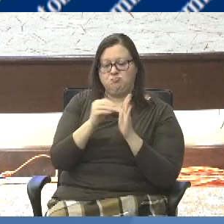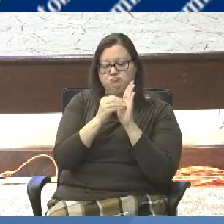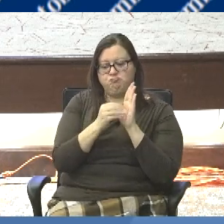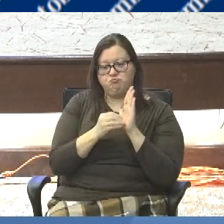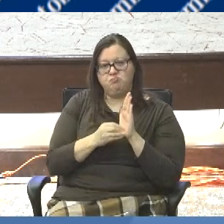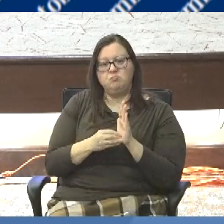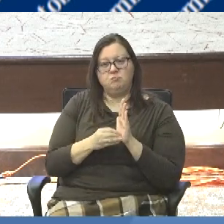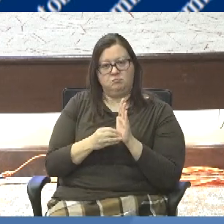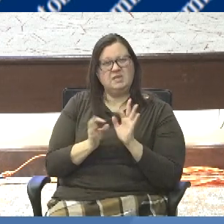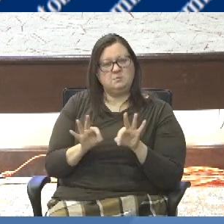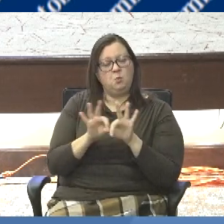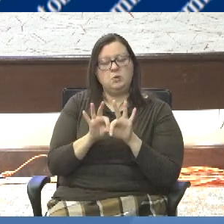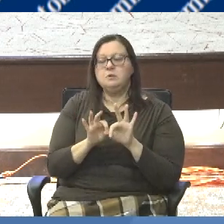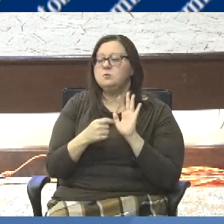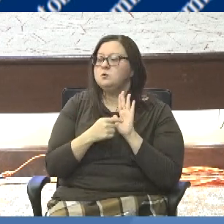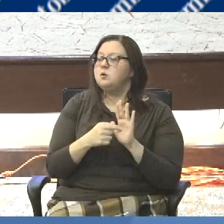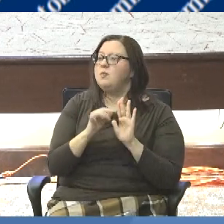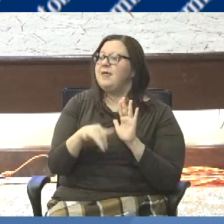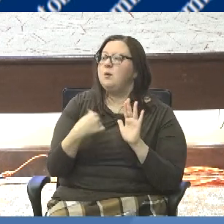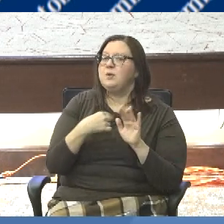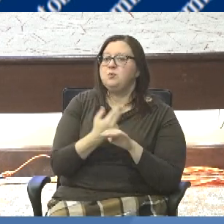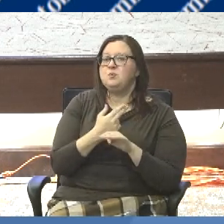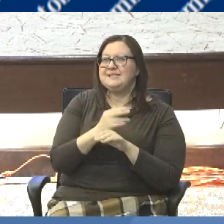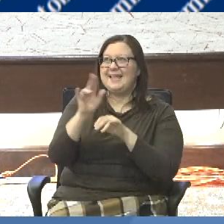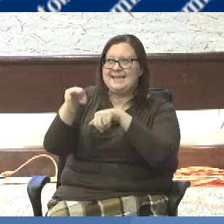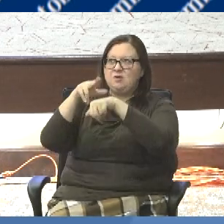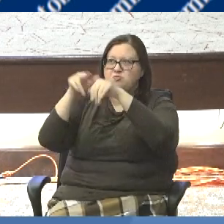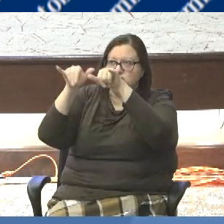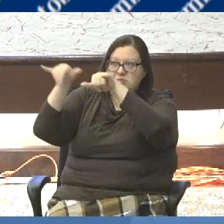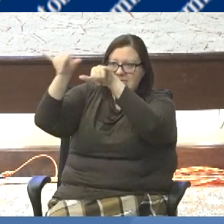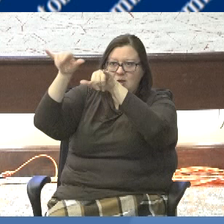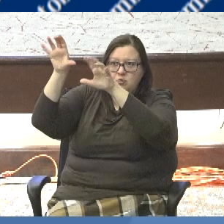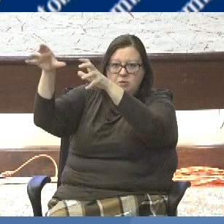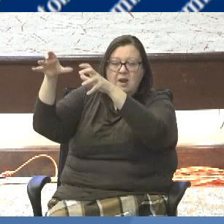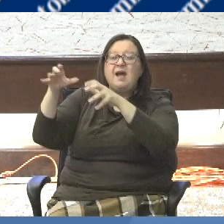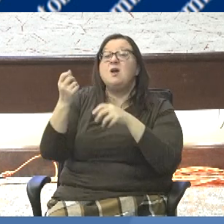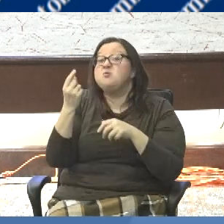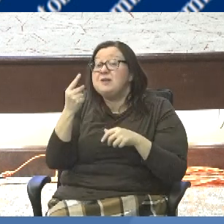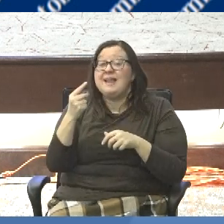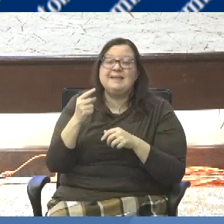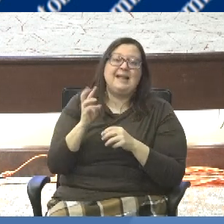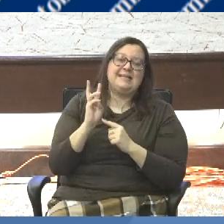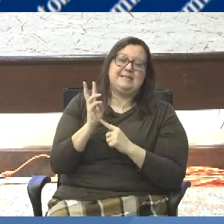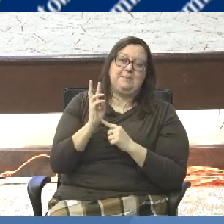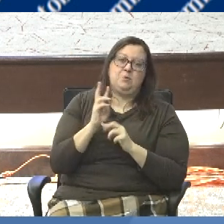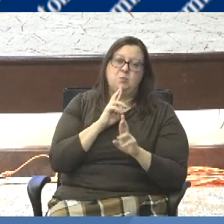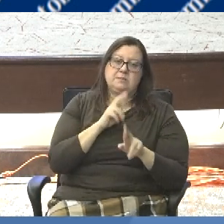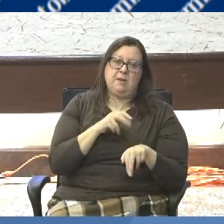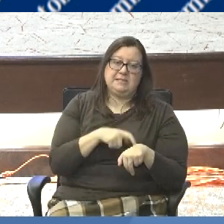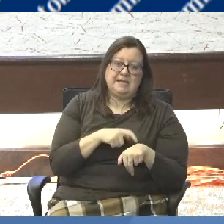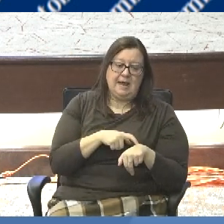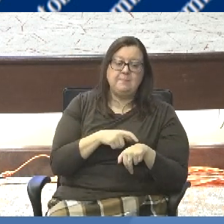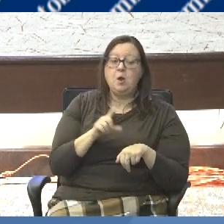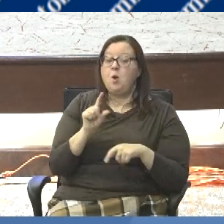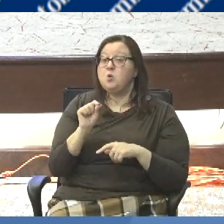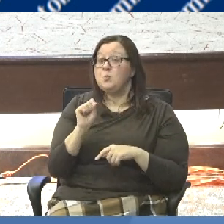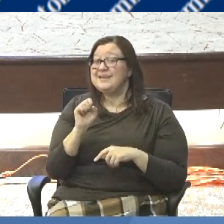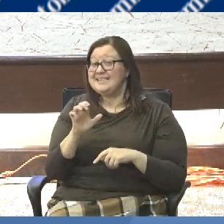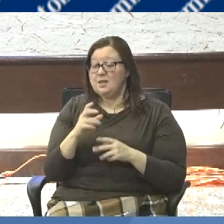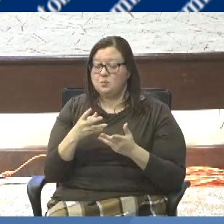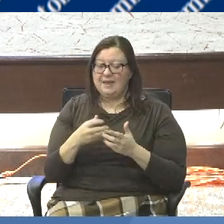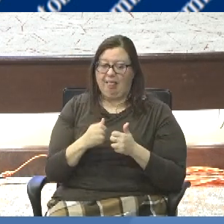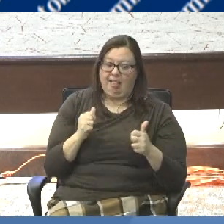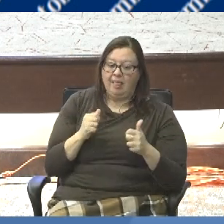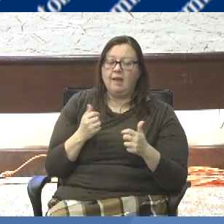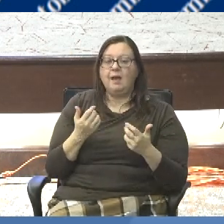performance. Again, we use the NFPA standard here. The only difference is this is a 6-minute response time. Where we lose the 20 seconds is in that, what we call that